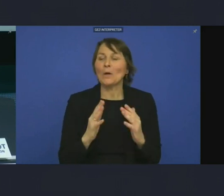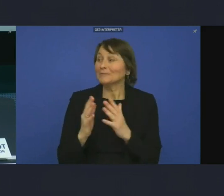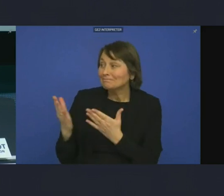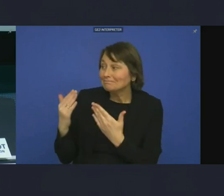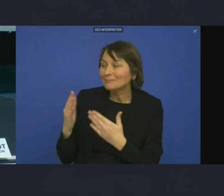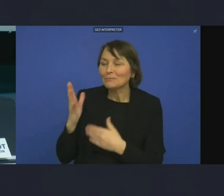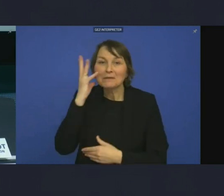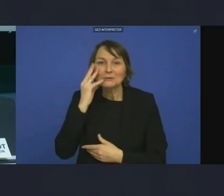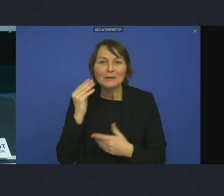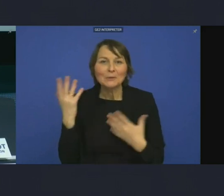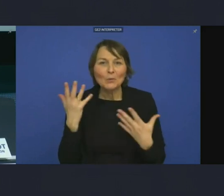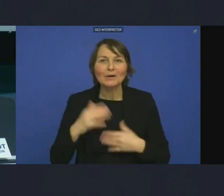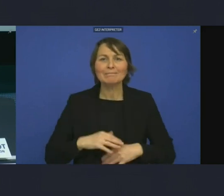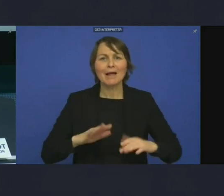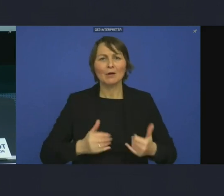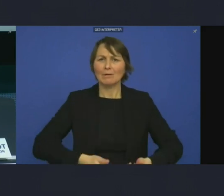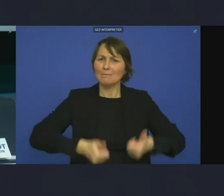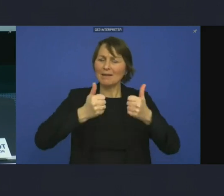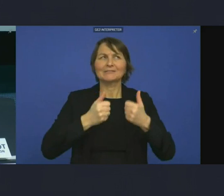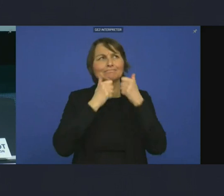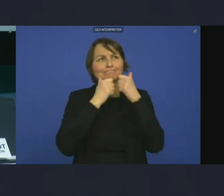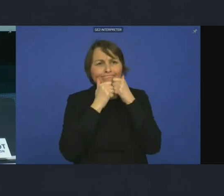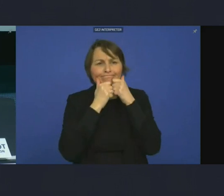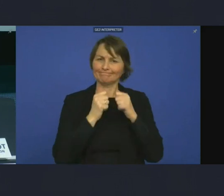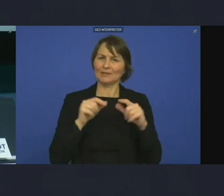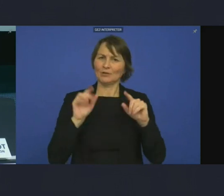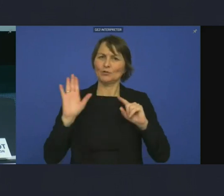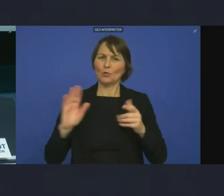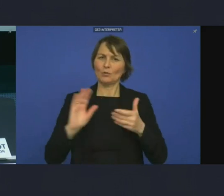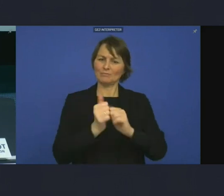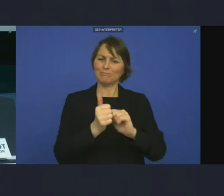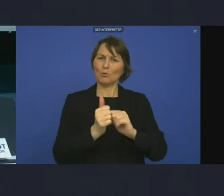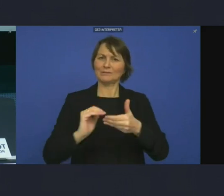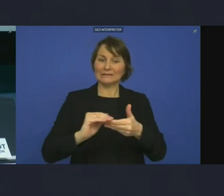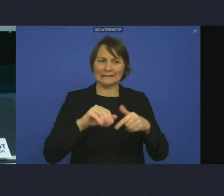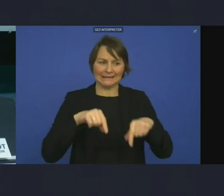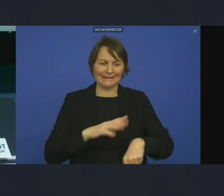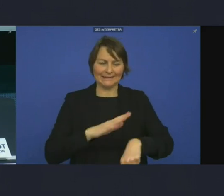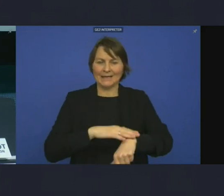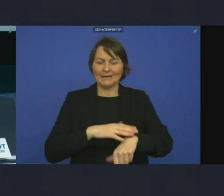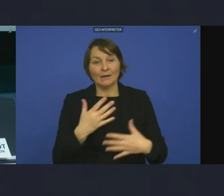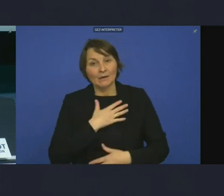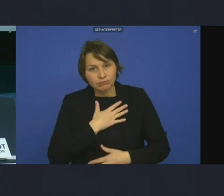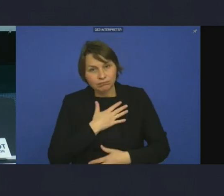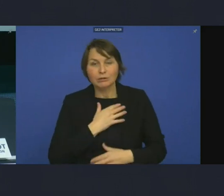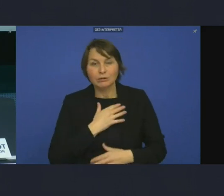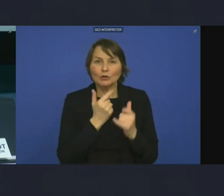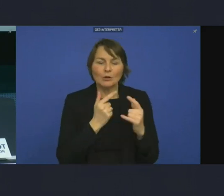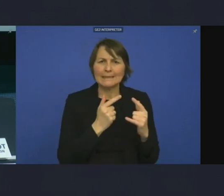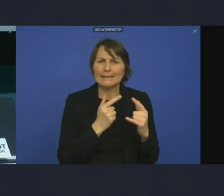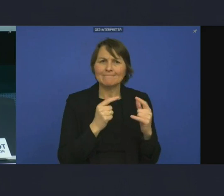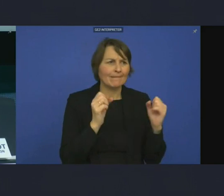experience on how to cope as a sport federation in this incredibly difficult time with constraints and where you have to adapt